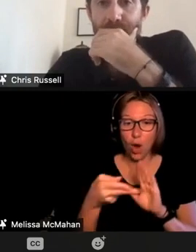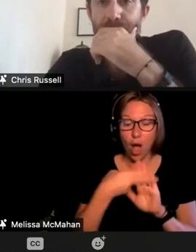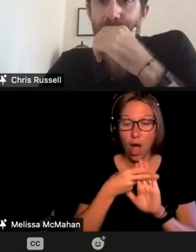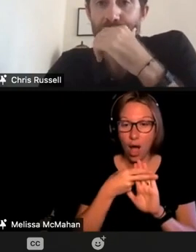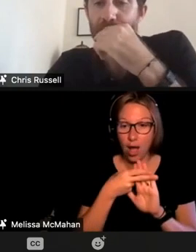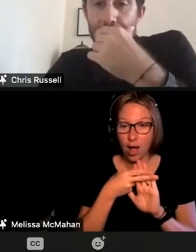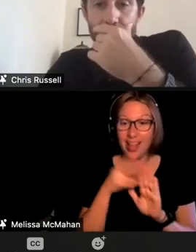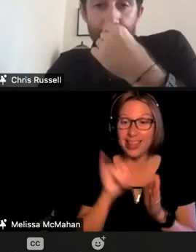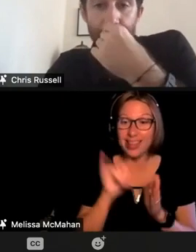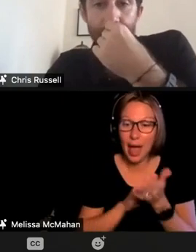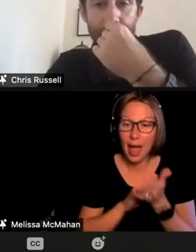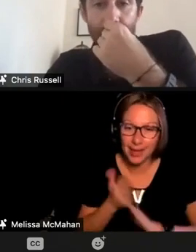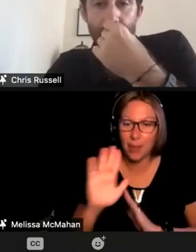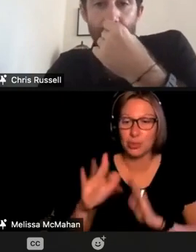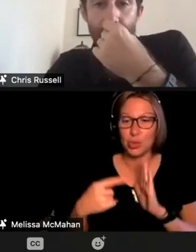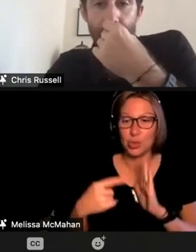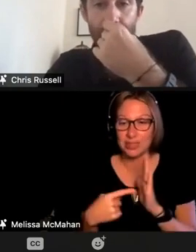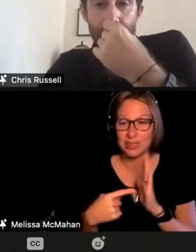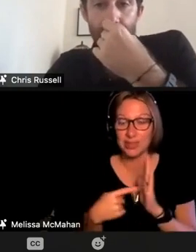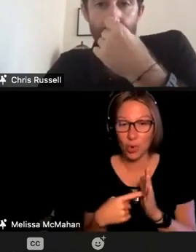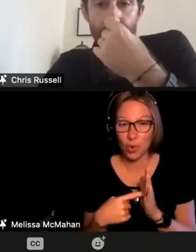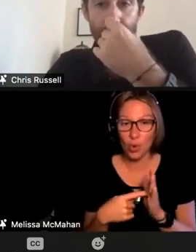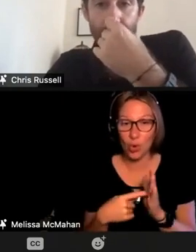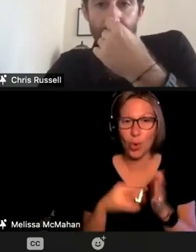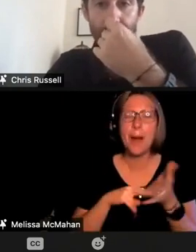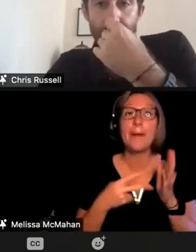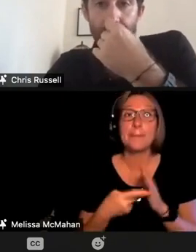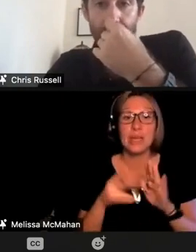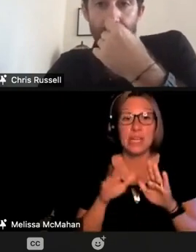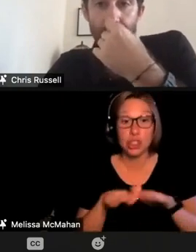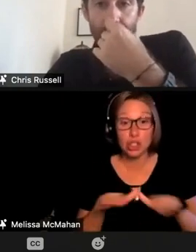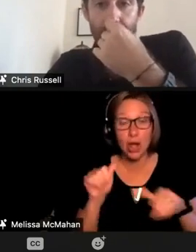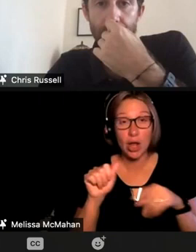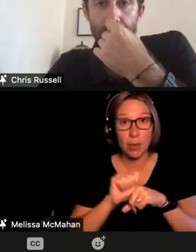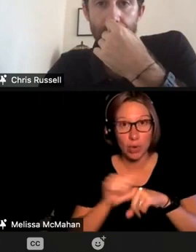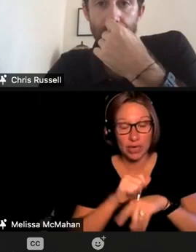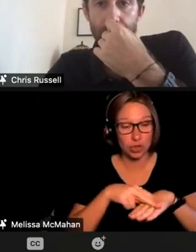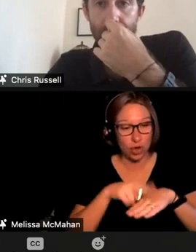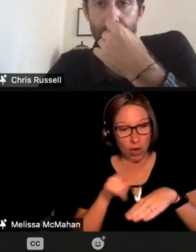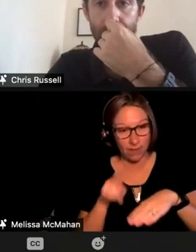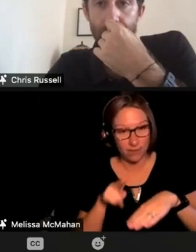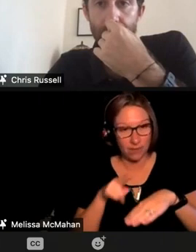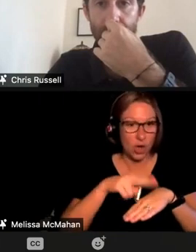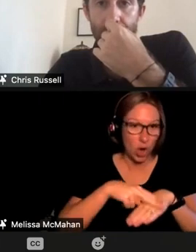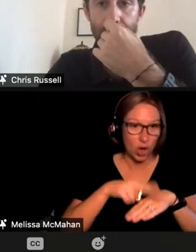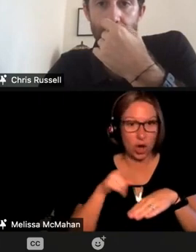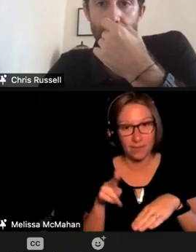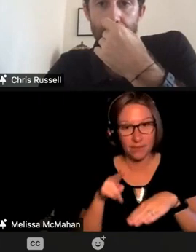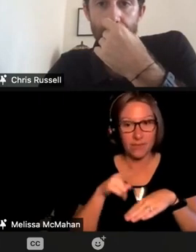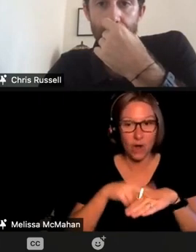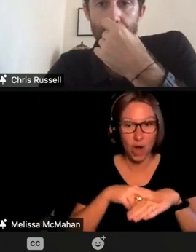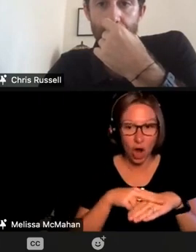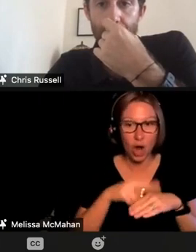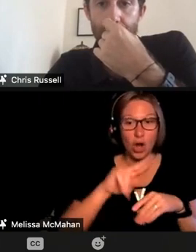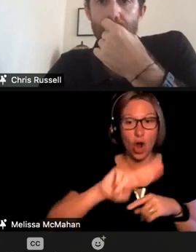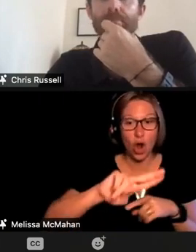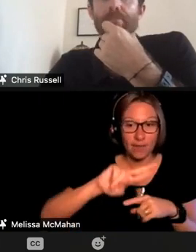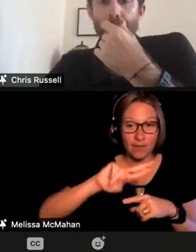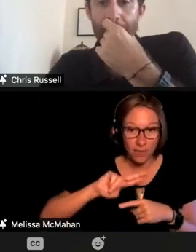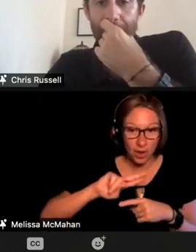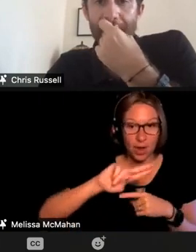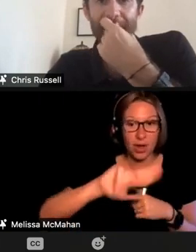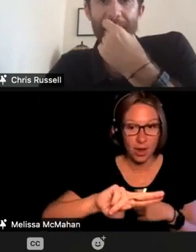when you use that with the child, they can practice taking the Velcro off and putting it on and using that same action that they did with the whole shoe.